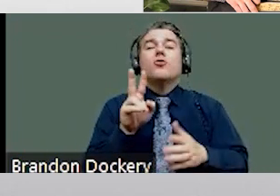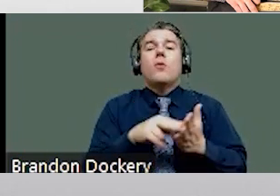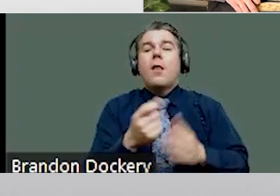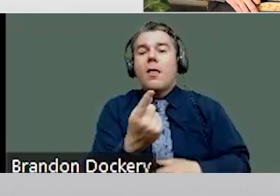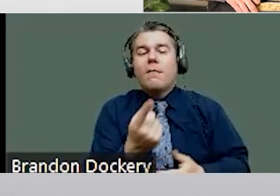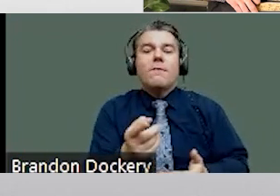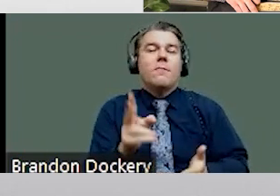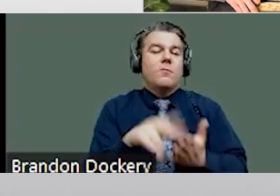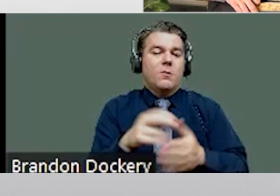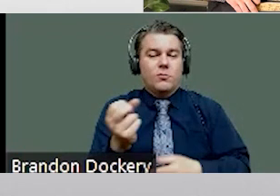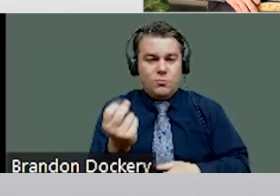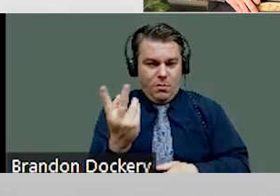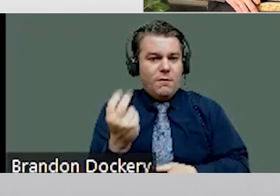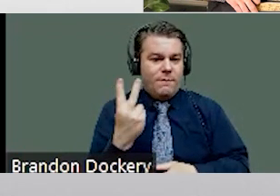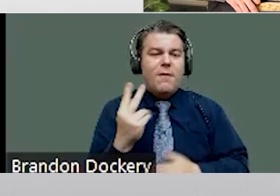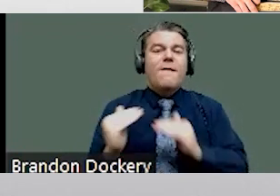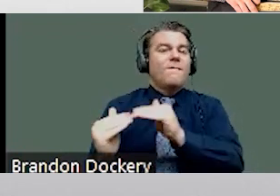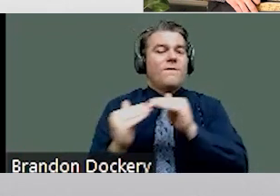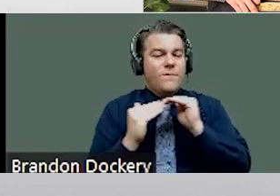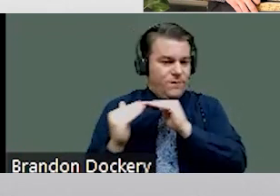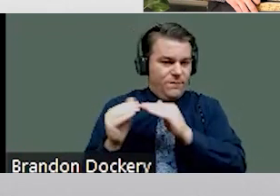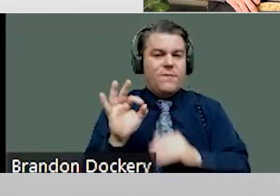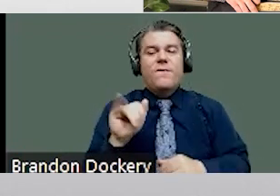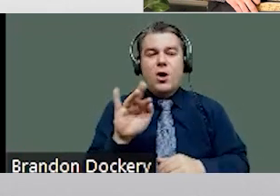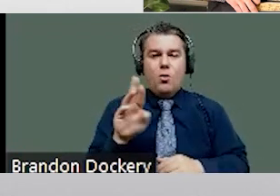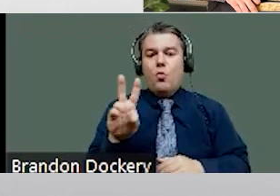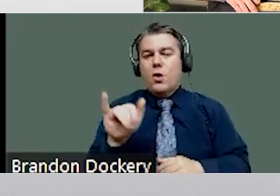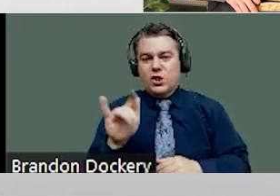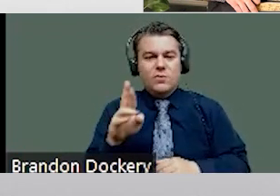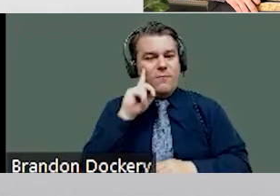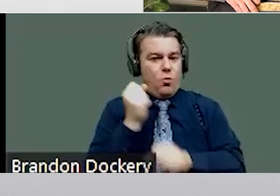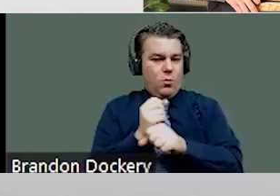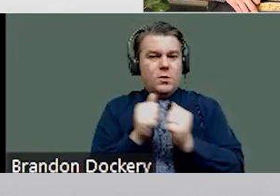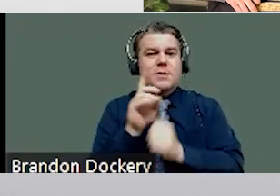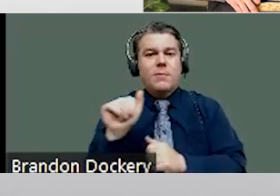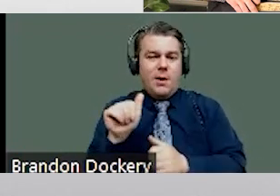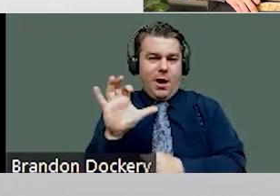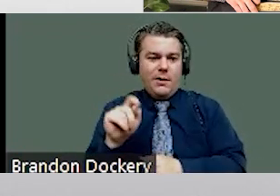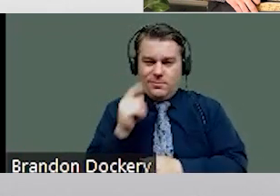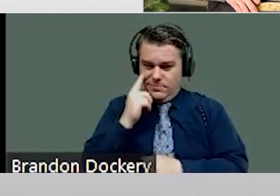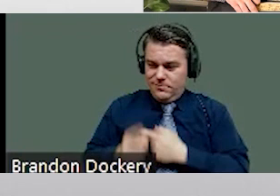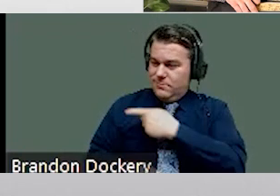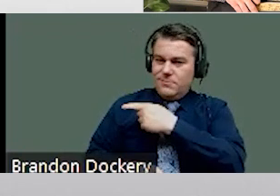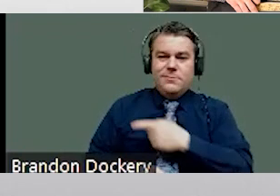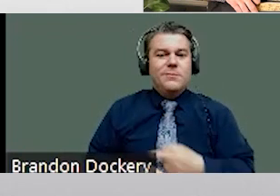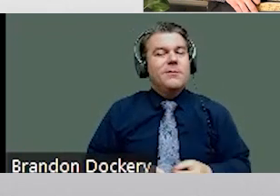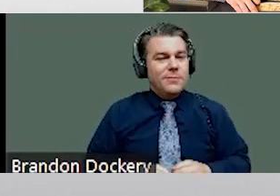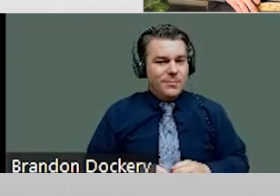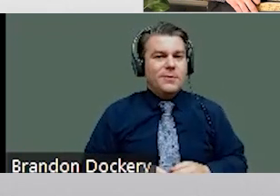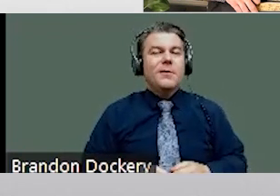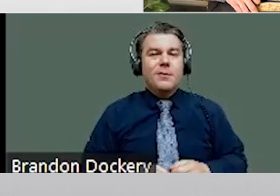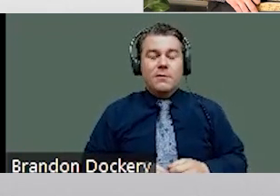and 2012, and it's called the Fair Wages for Workers with Disabilities Act. And this was also very eye-opening in